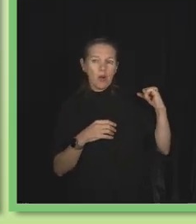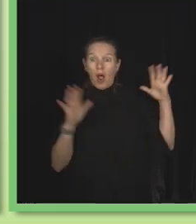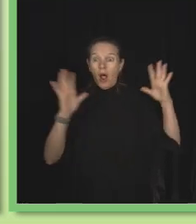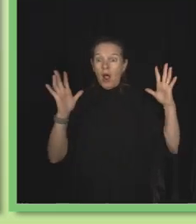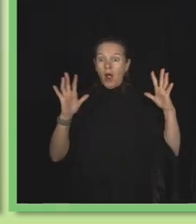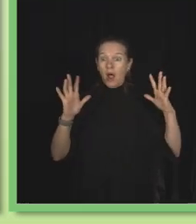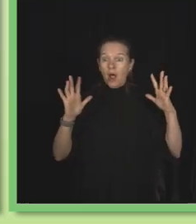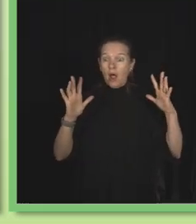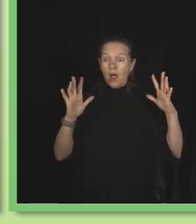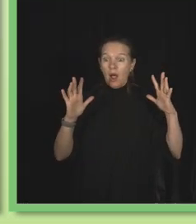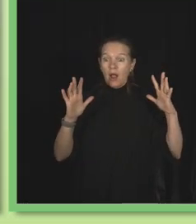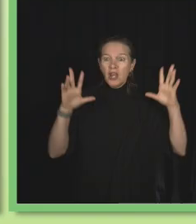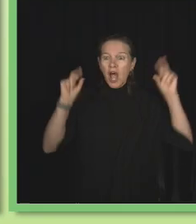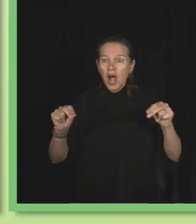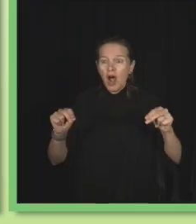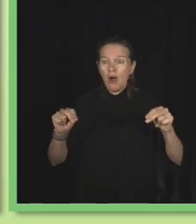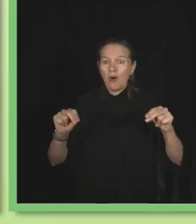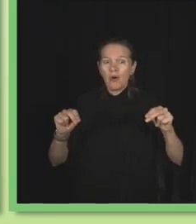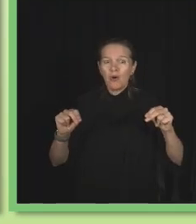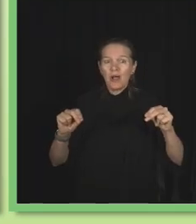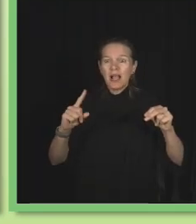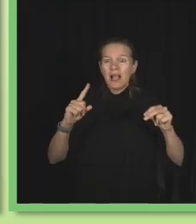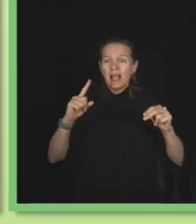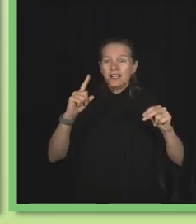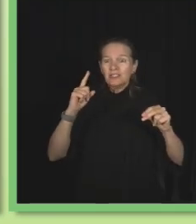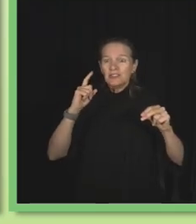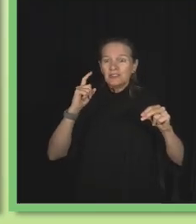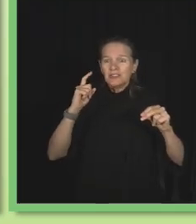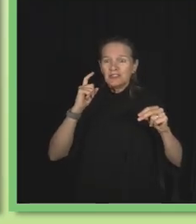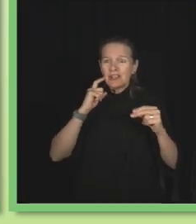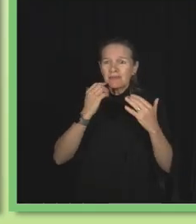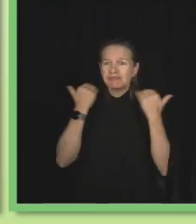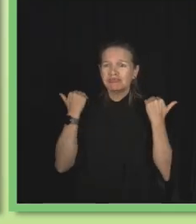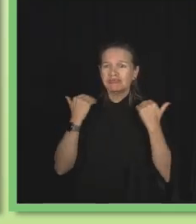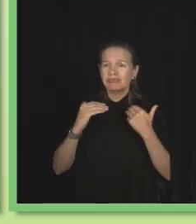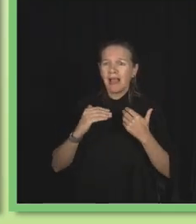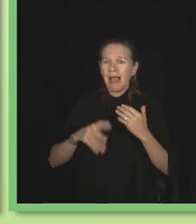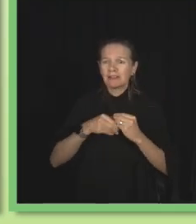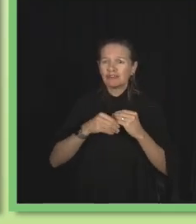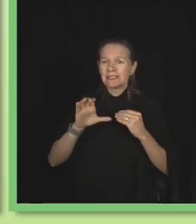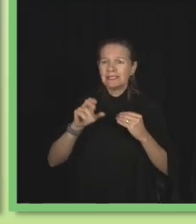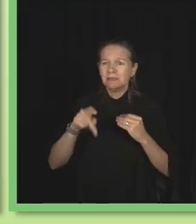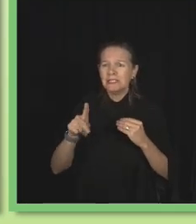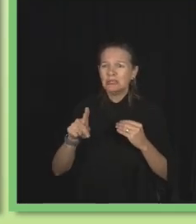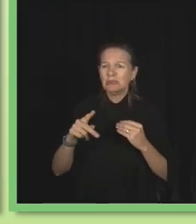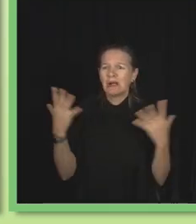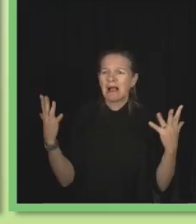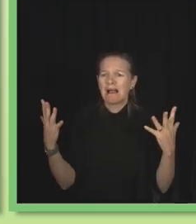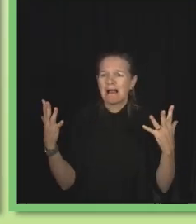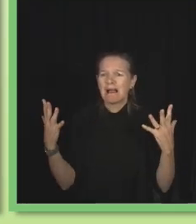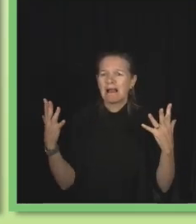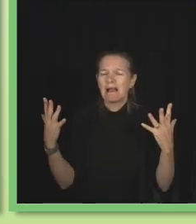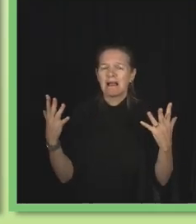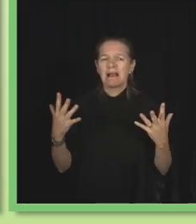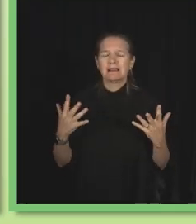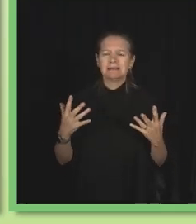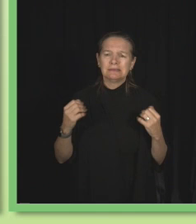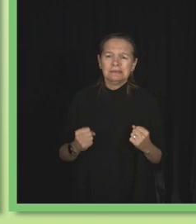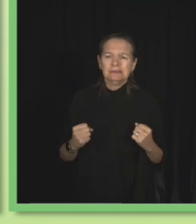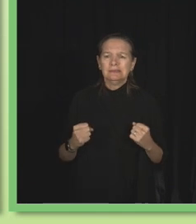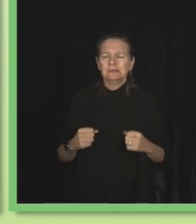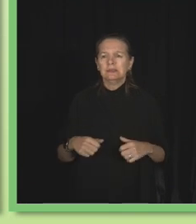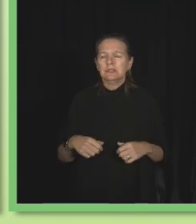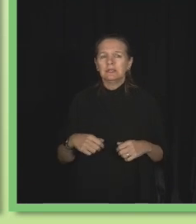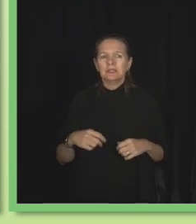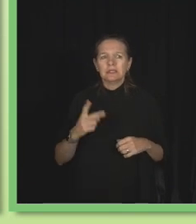What? No, it just swallowed all the extra CPU I just gave it. Oh, crap. Okay, it seems like